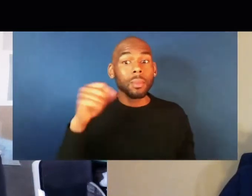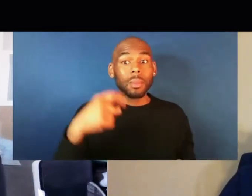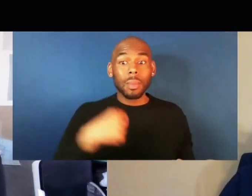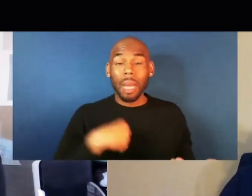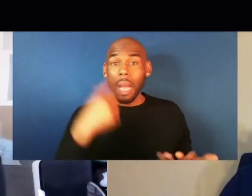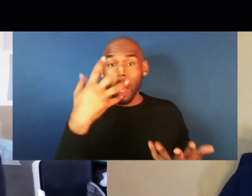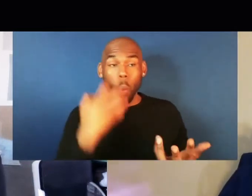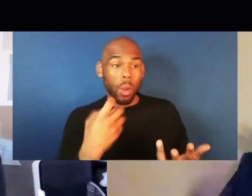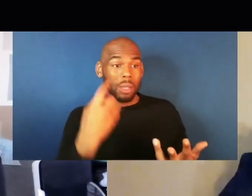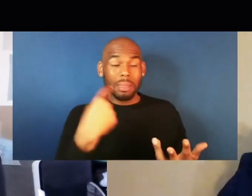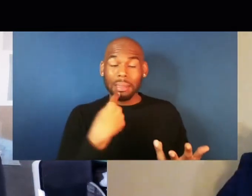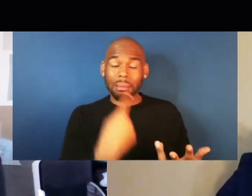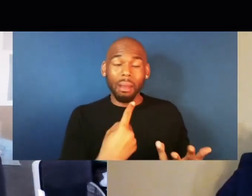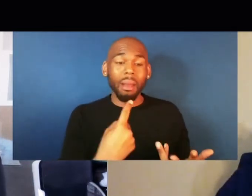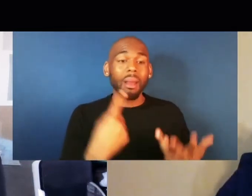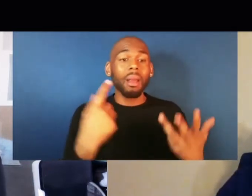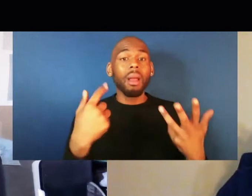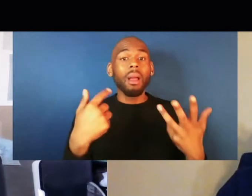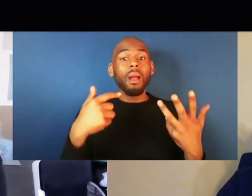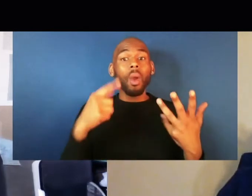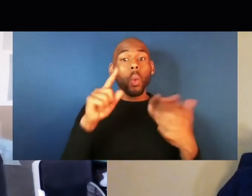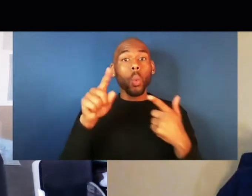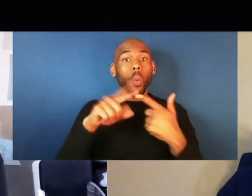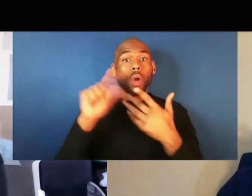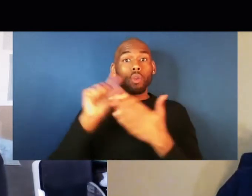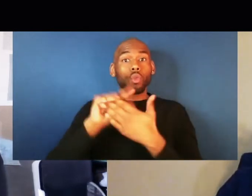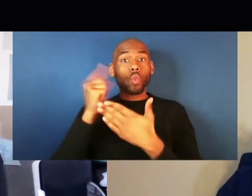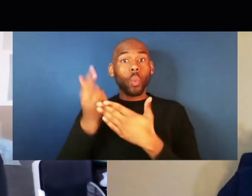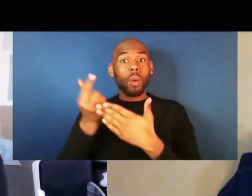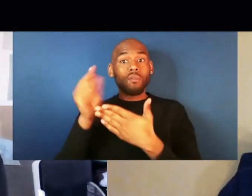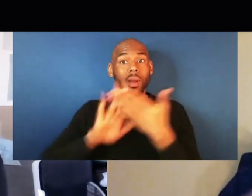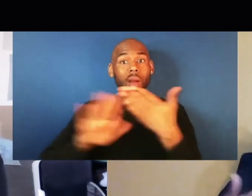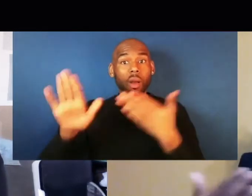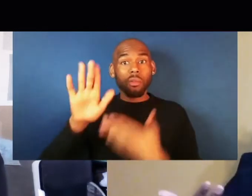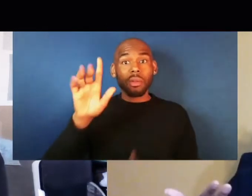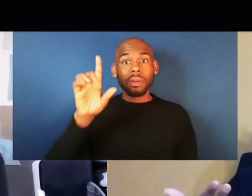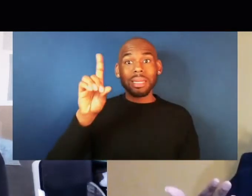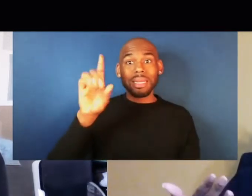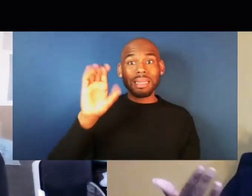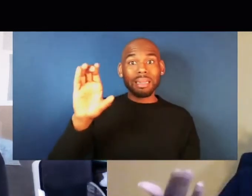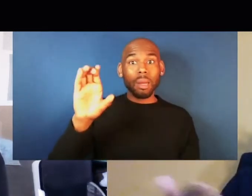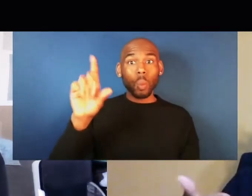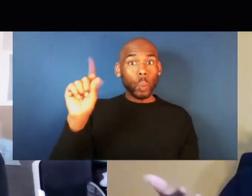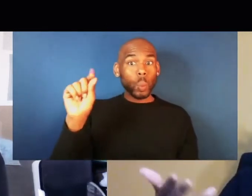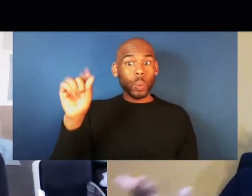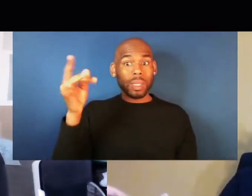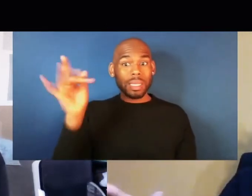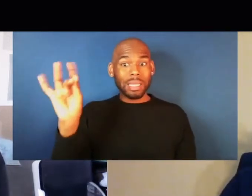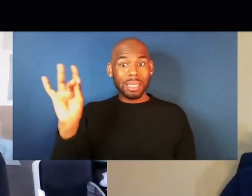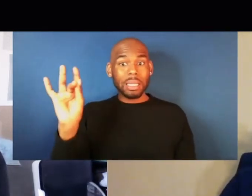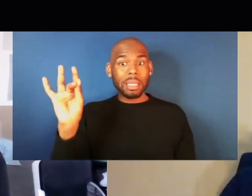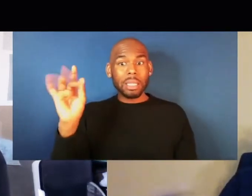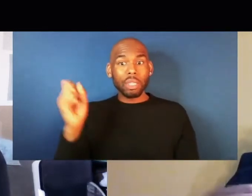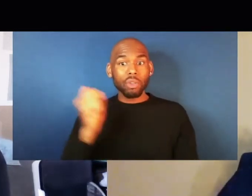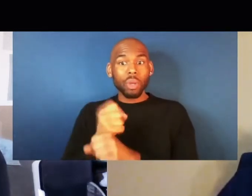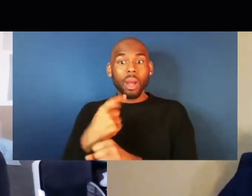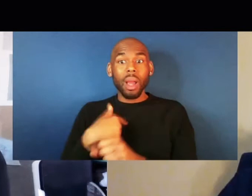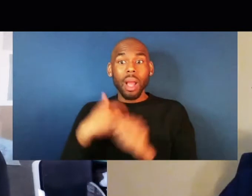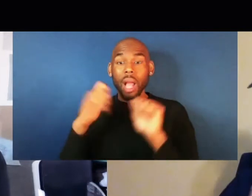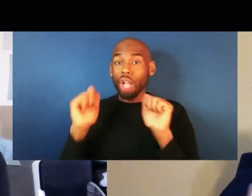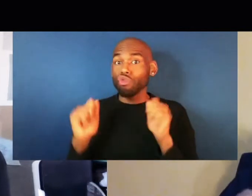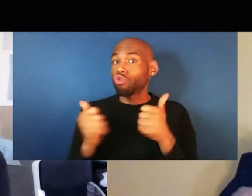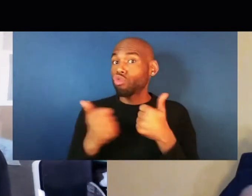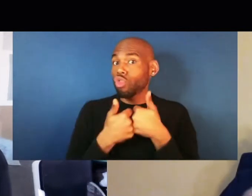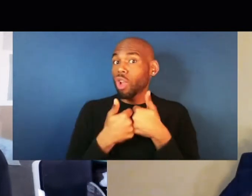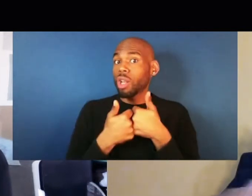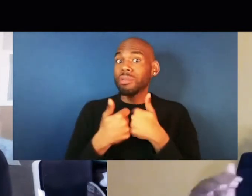Yeah, because I just want to say because after I graduated from college in December 2018, I